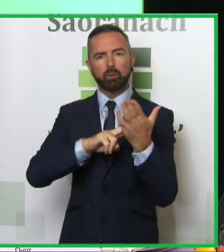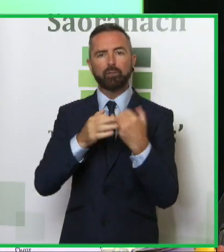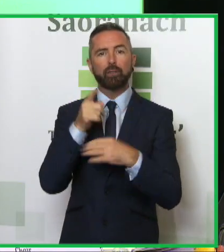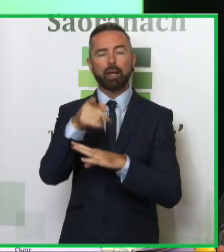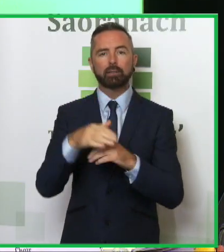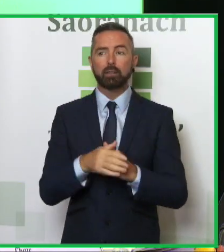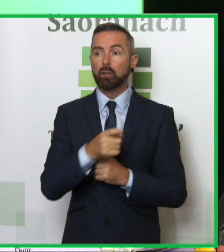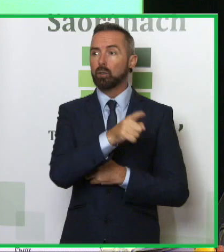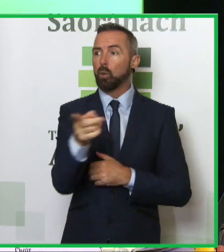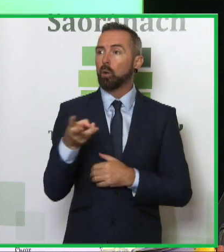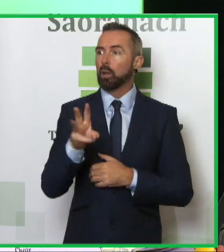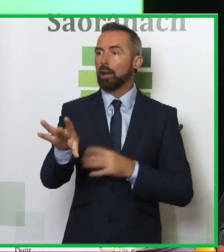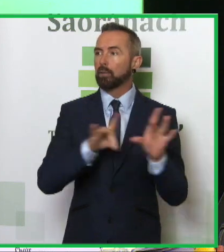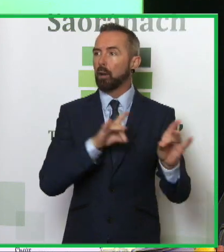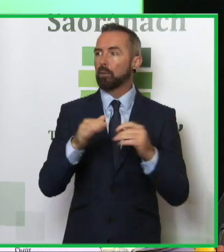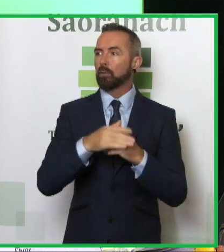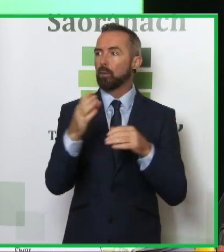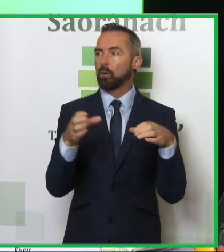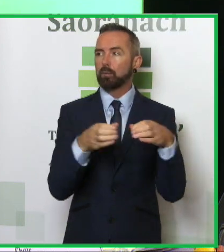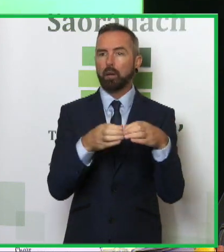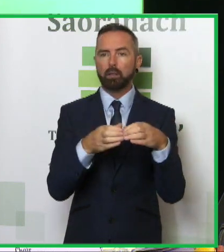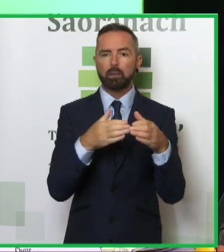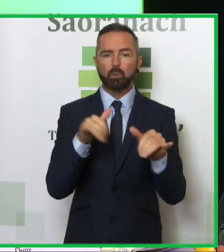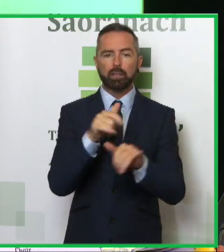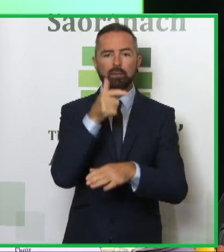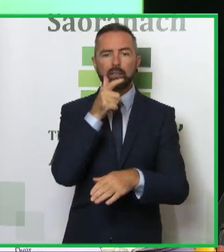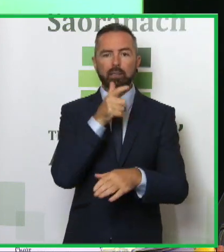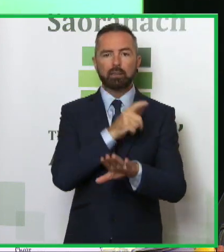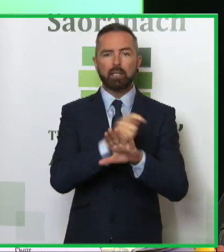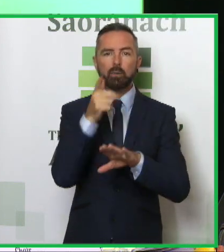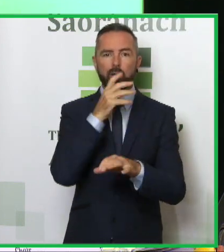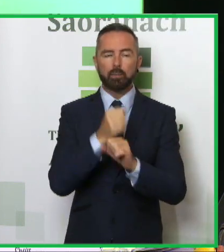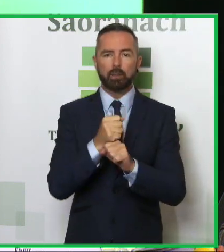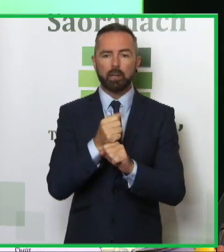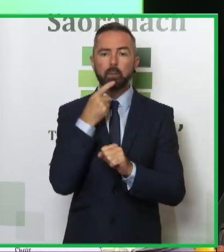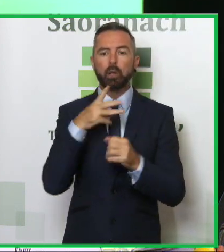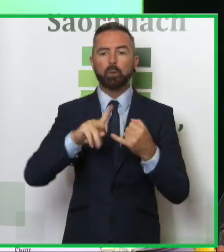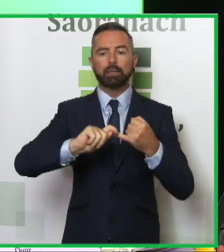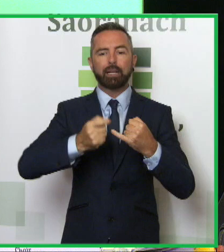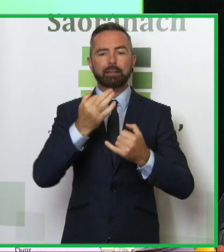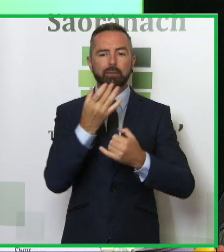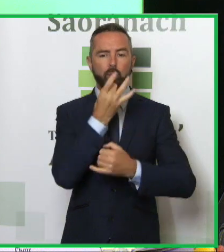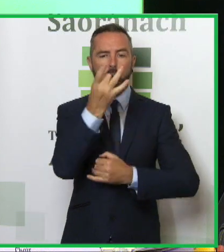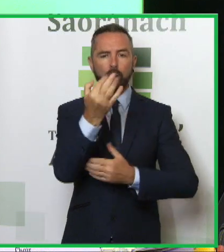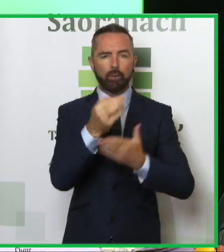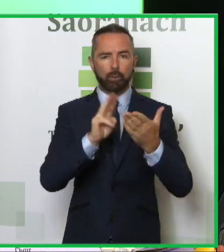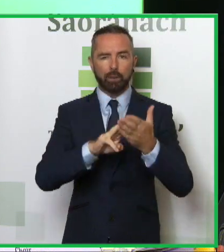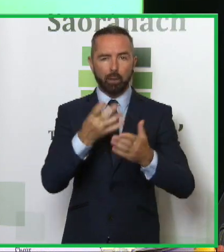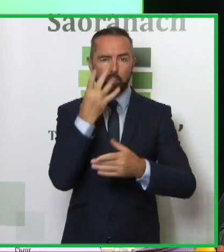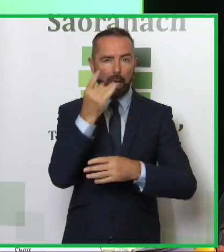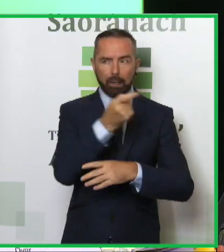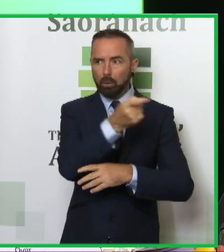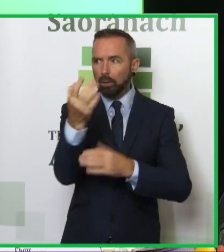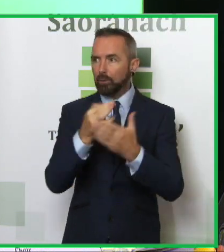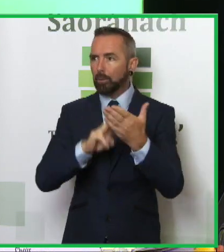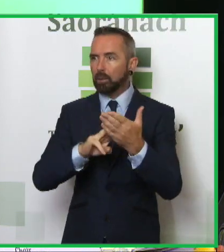the option of those models for whatever drug type we're talking about now. But I will test the room in a moment or two just to see what